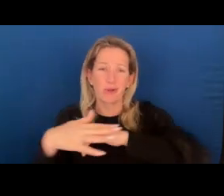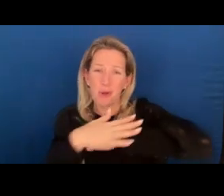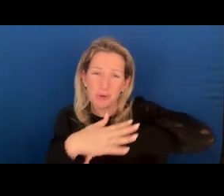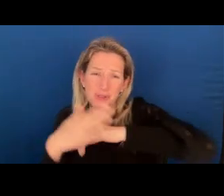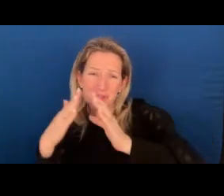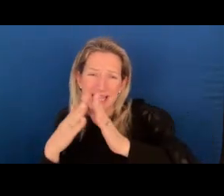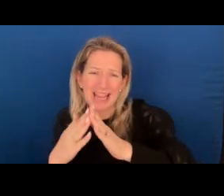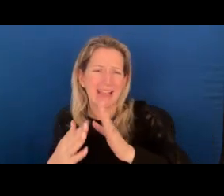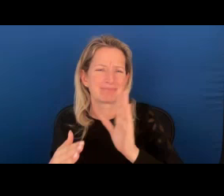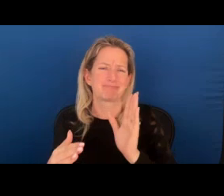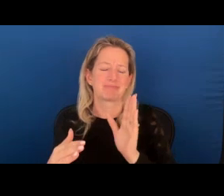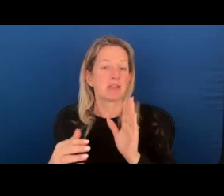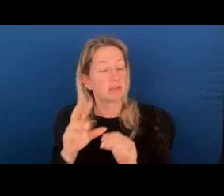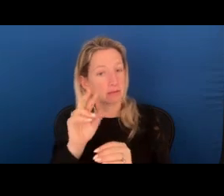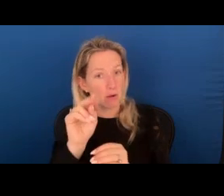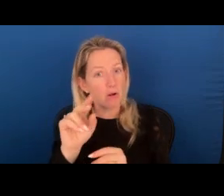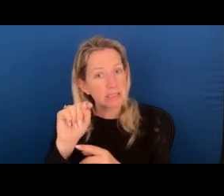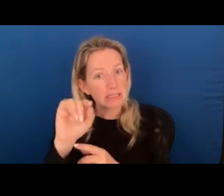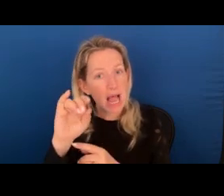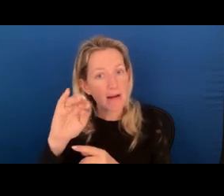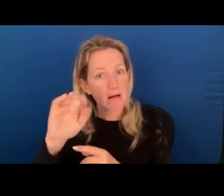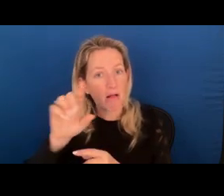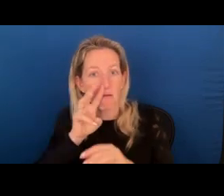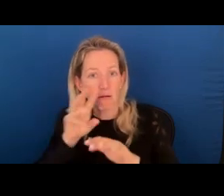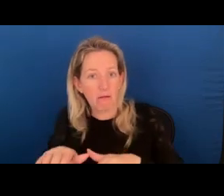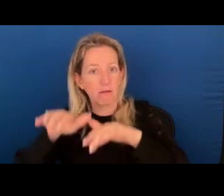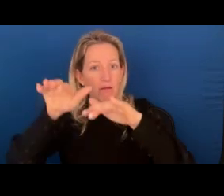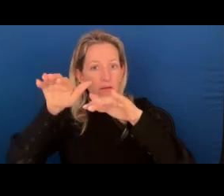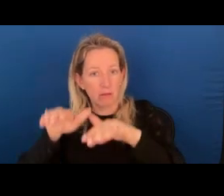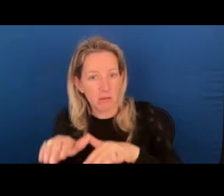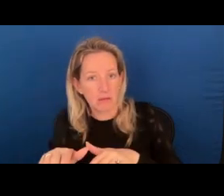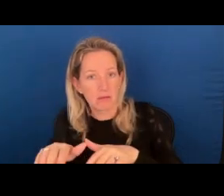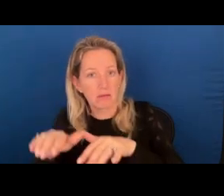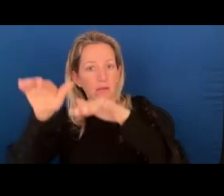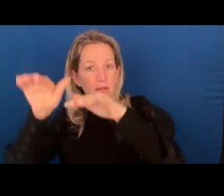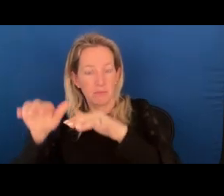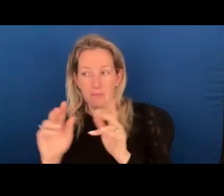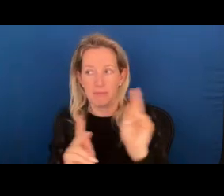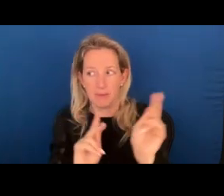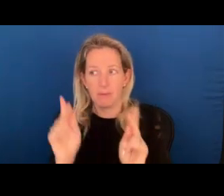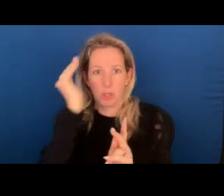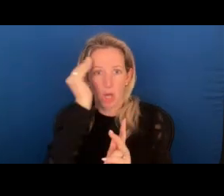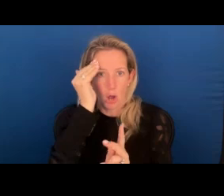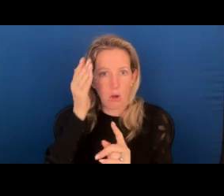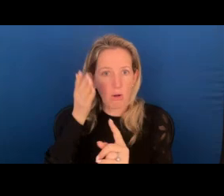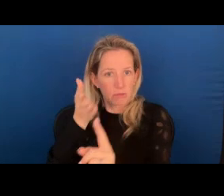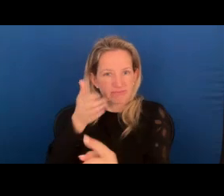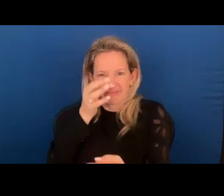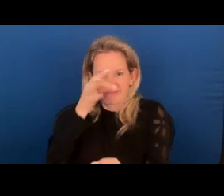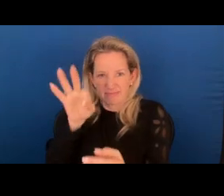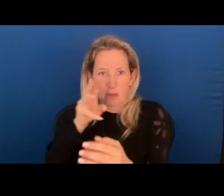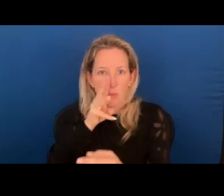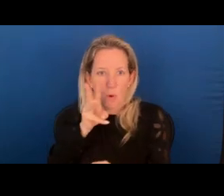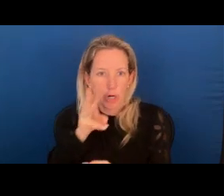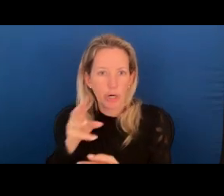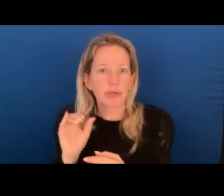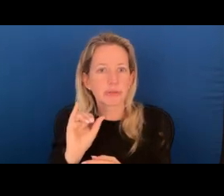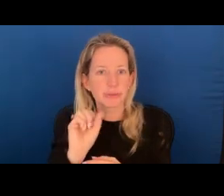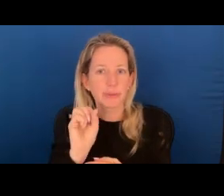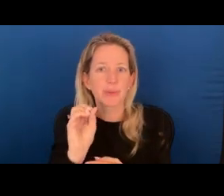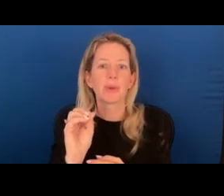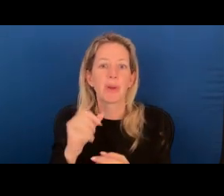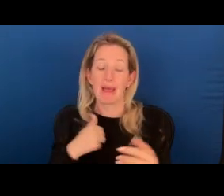lot of the folks in Philly that are engaged in this work are aware of that. So they were ready to get going. Honestly, I'm excited to get out there. I'm excited to